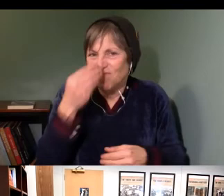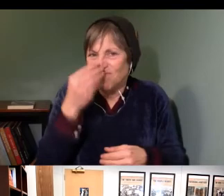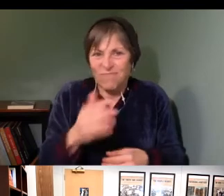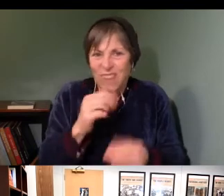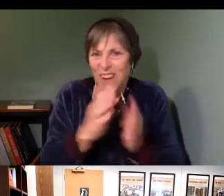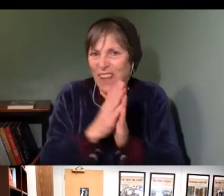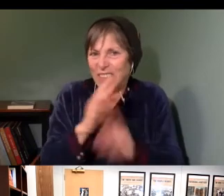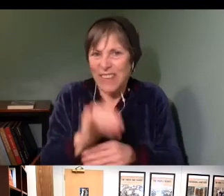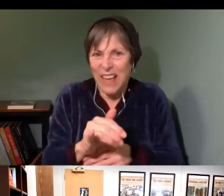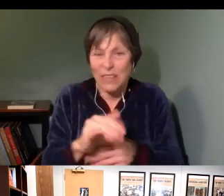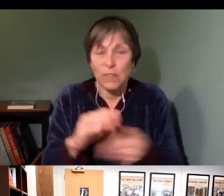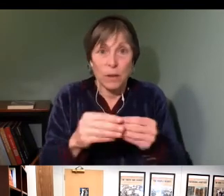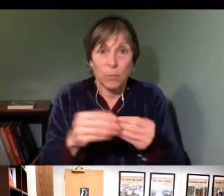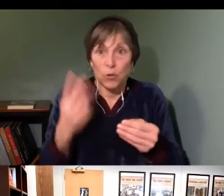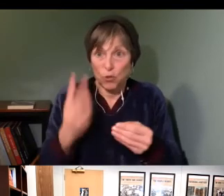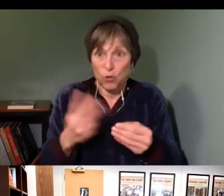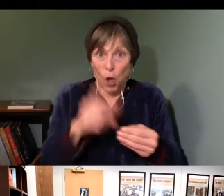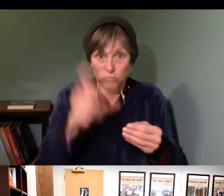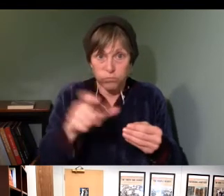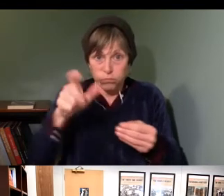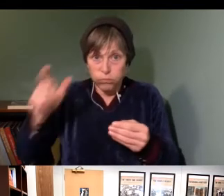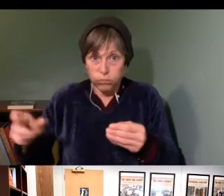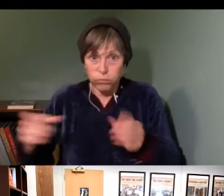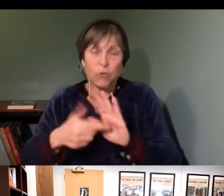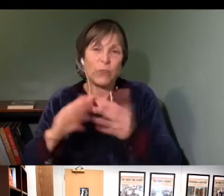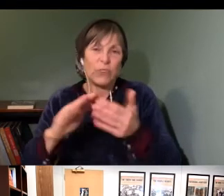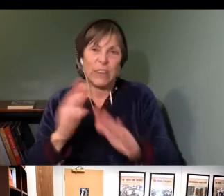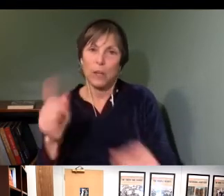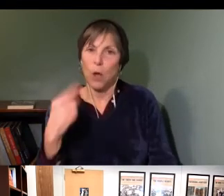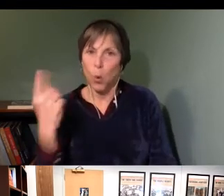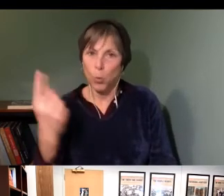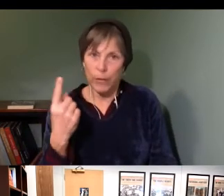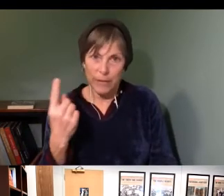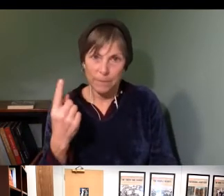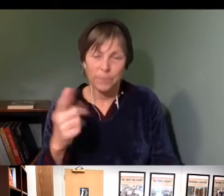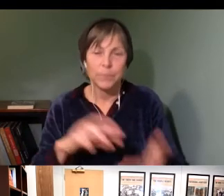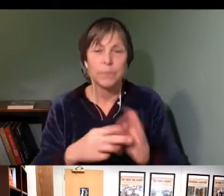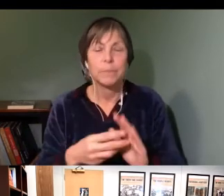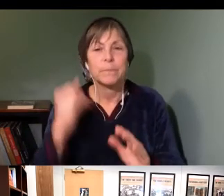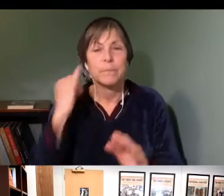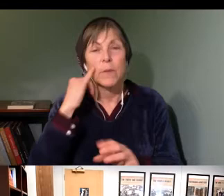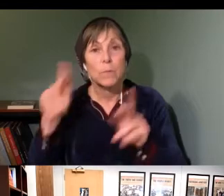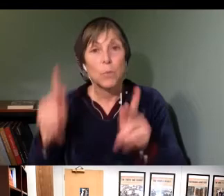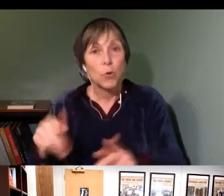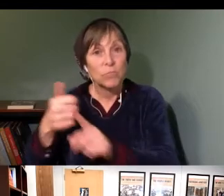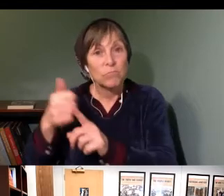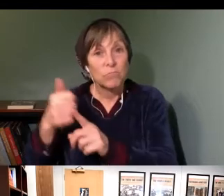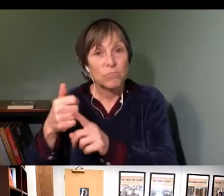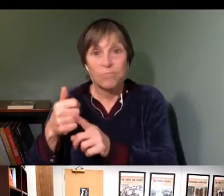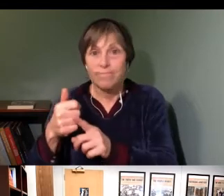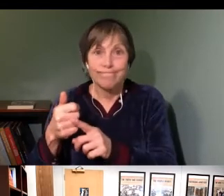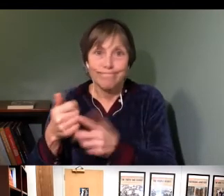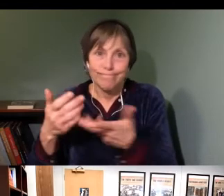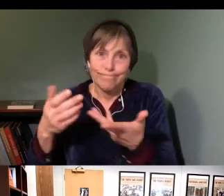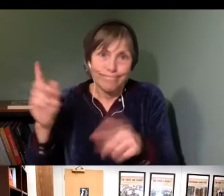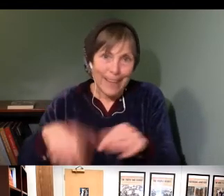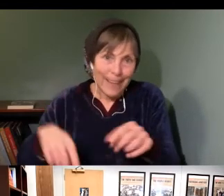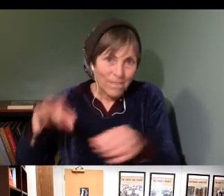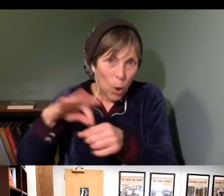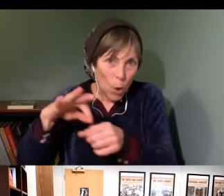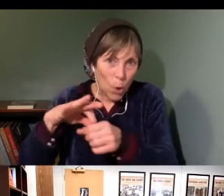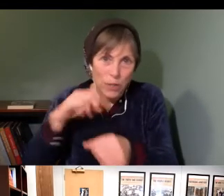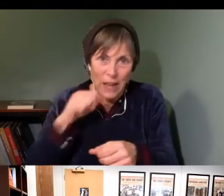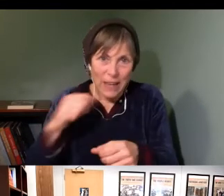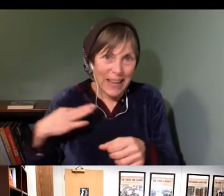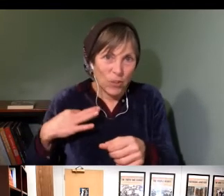have there showing as a city only um that is any individuals who either are not eligible to vote at